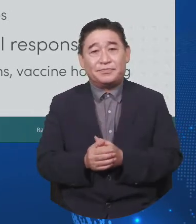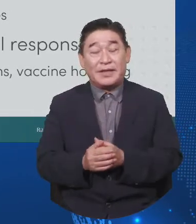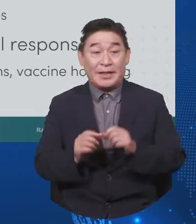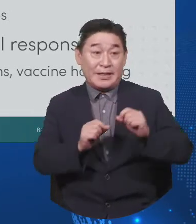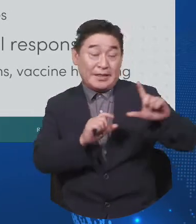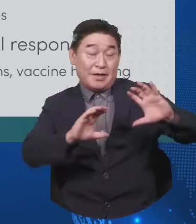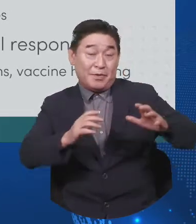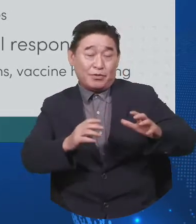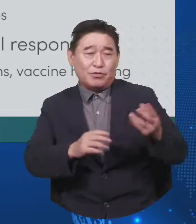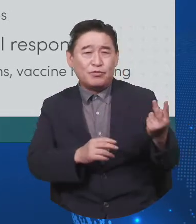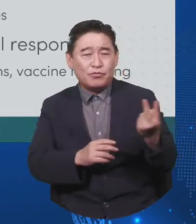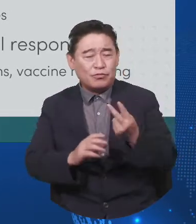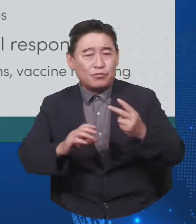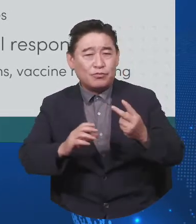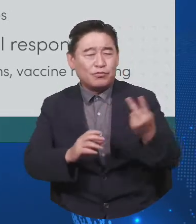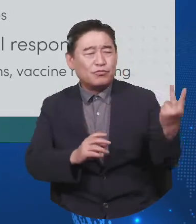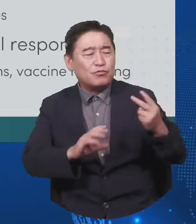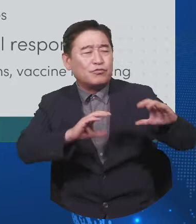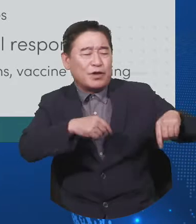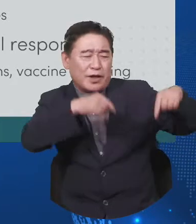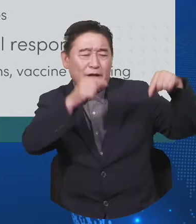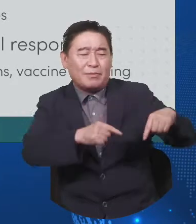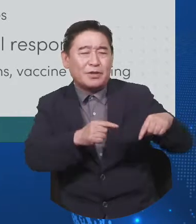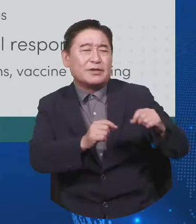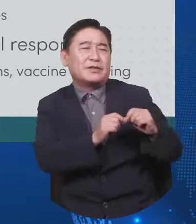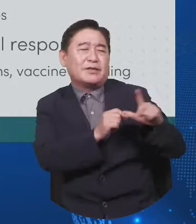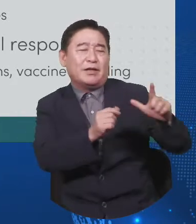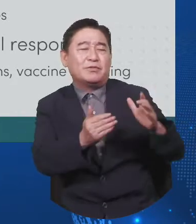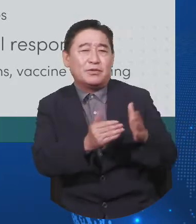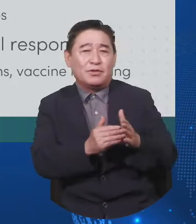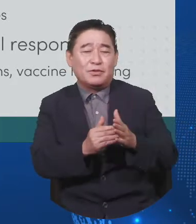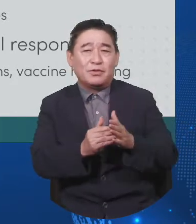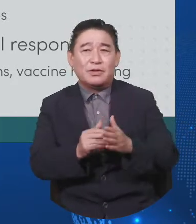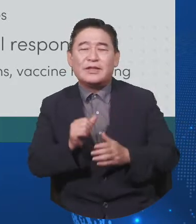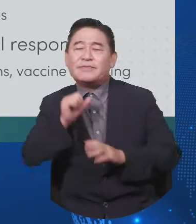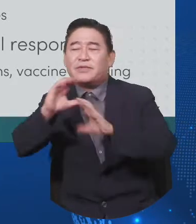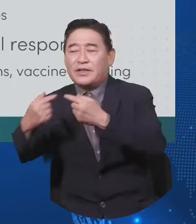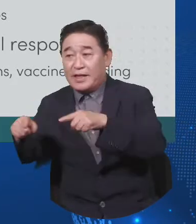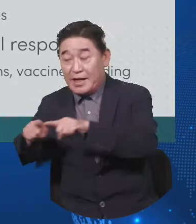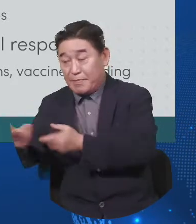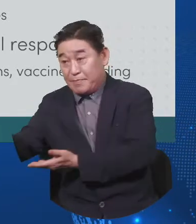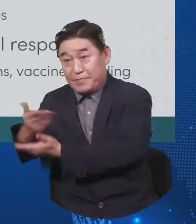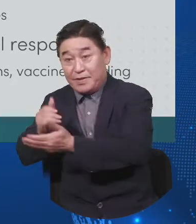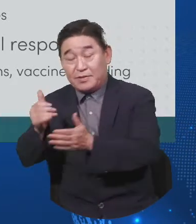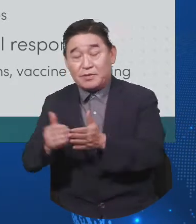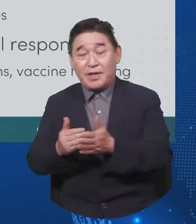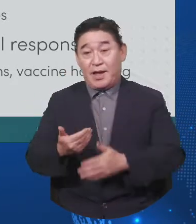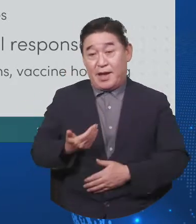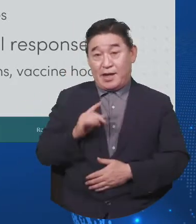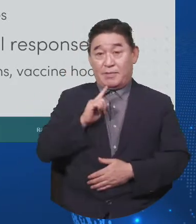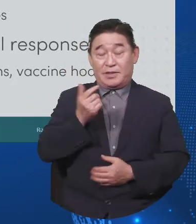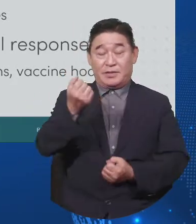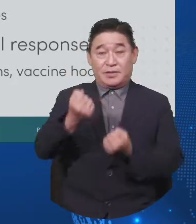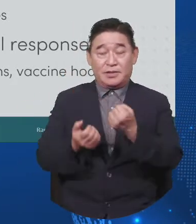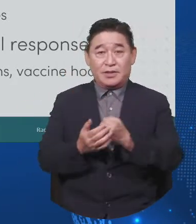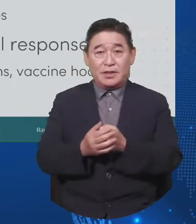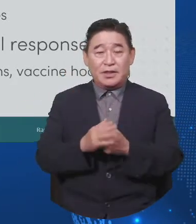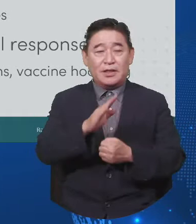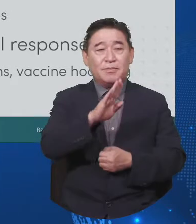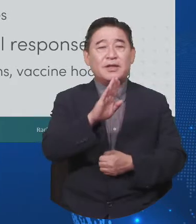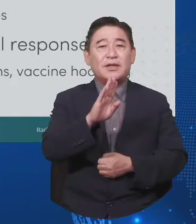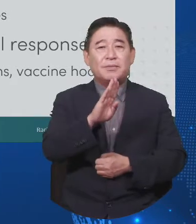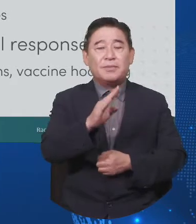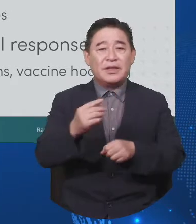terms of South-South cooperation. And while on the previous slide I showed that a number of non-DAC countries participated in